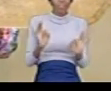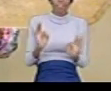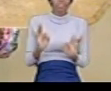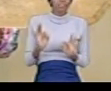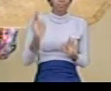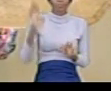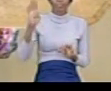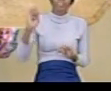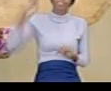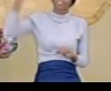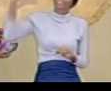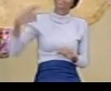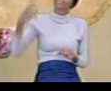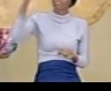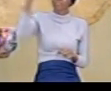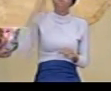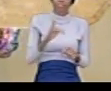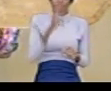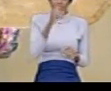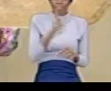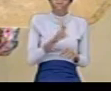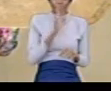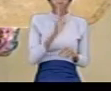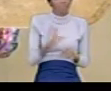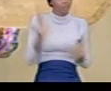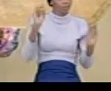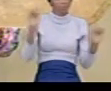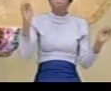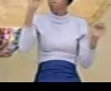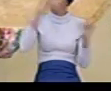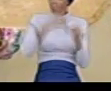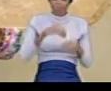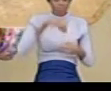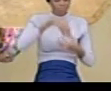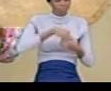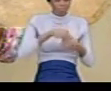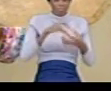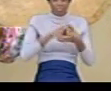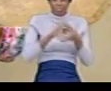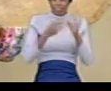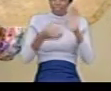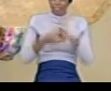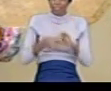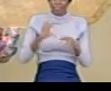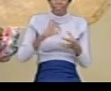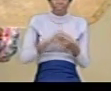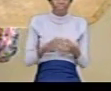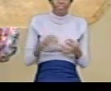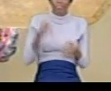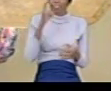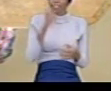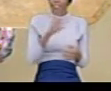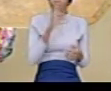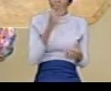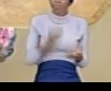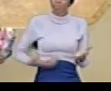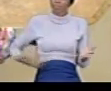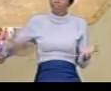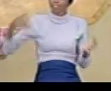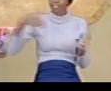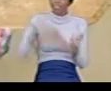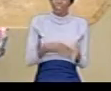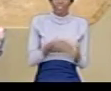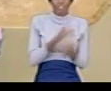free. By the grace of God, you are no more in chains, cause you were born